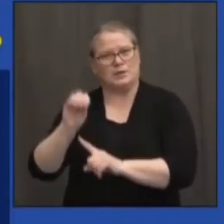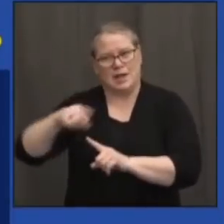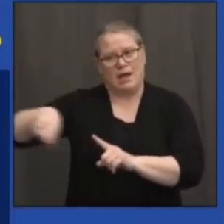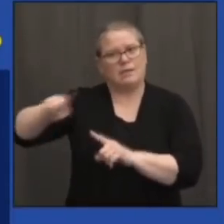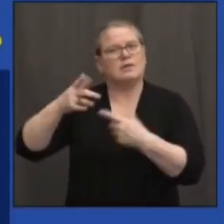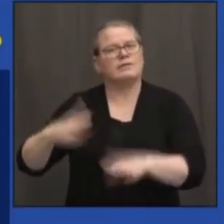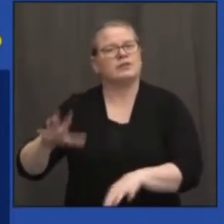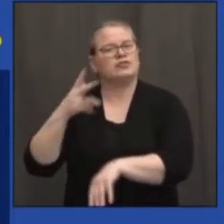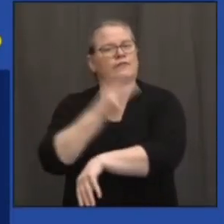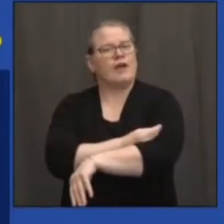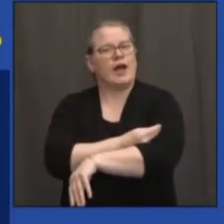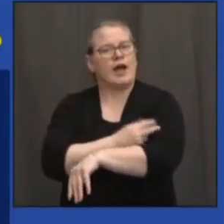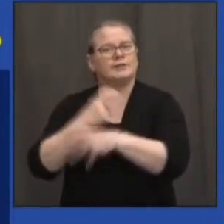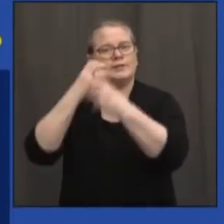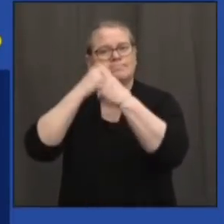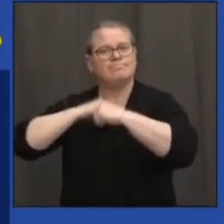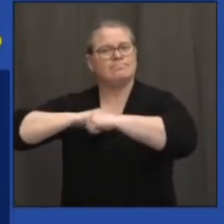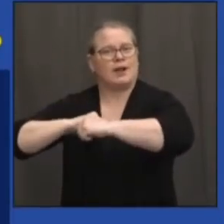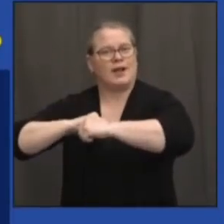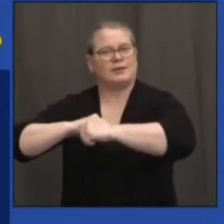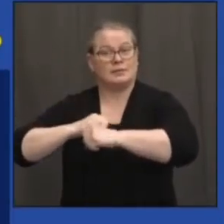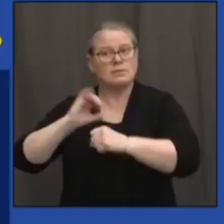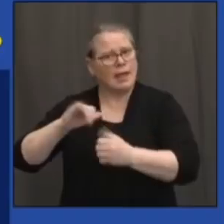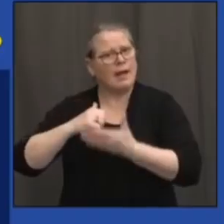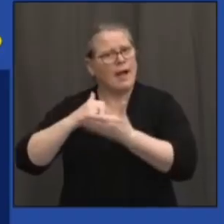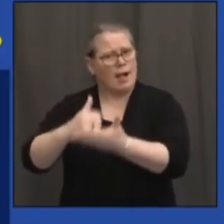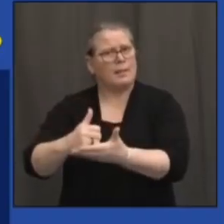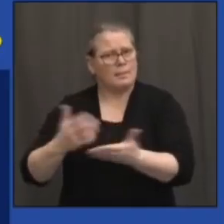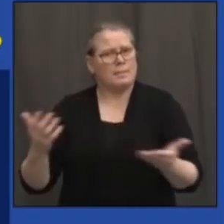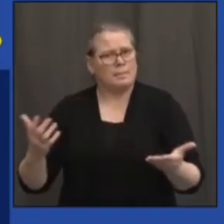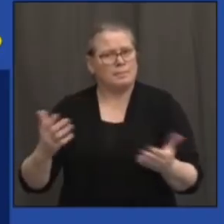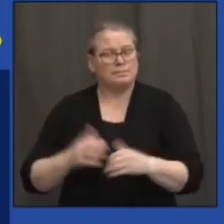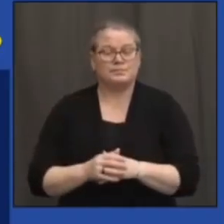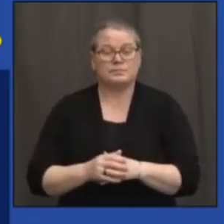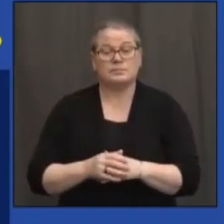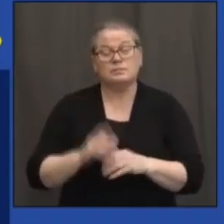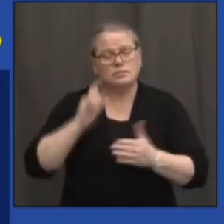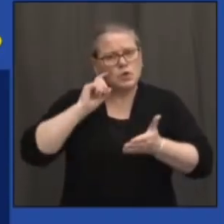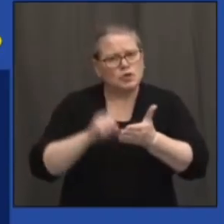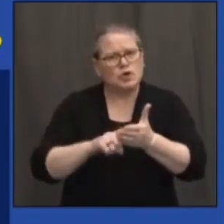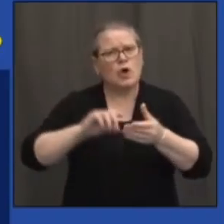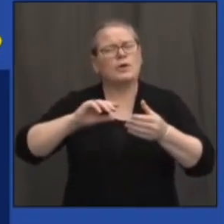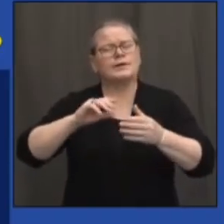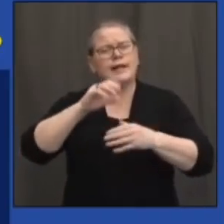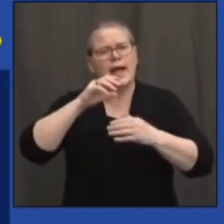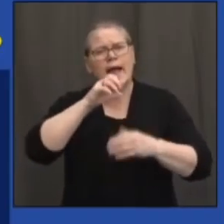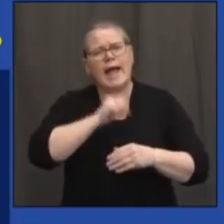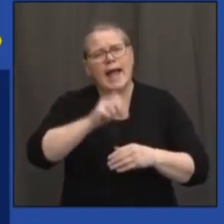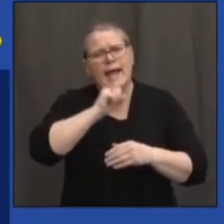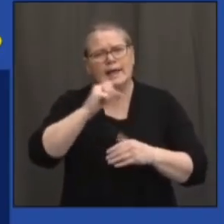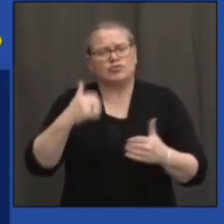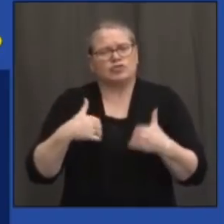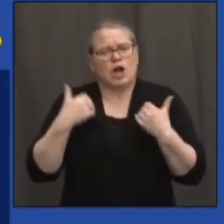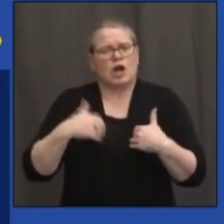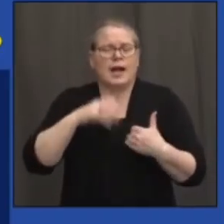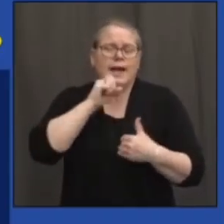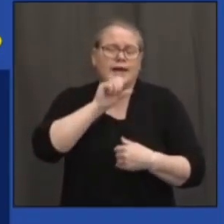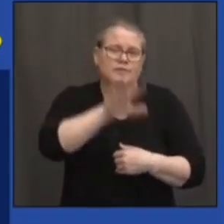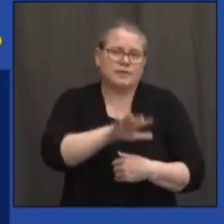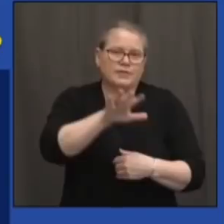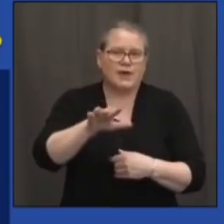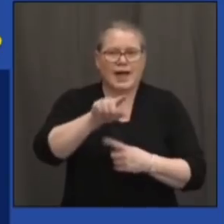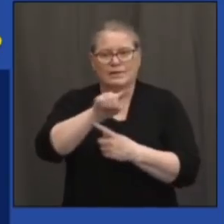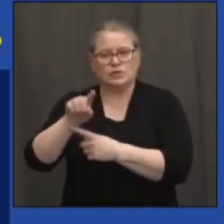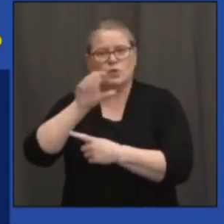you even see in the younger age groups here that, you know, 55 to 64, you're probably 20 times